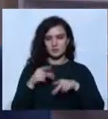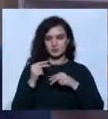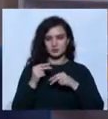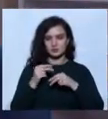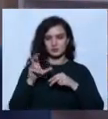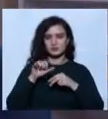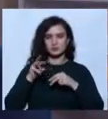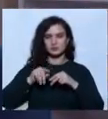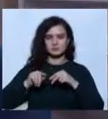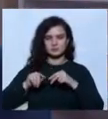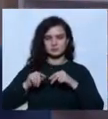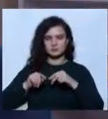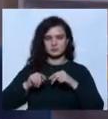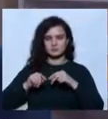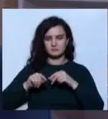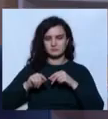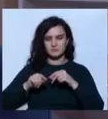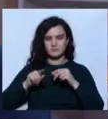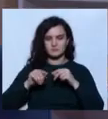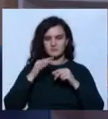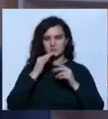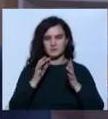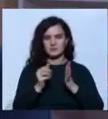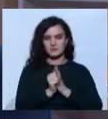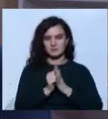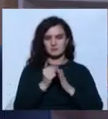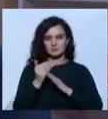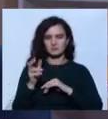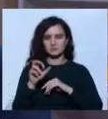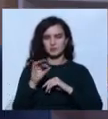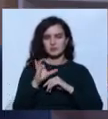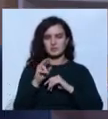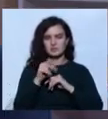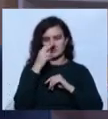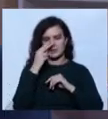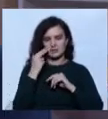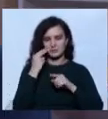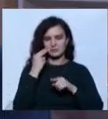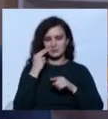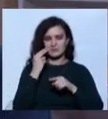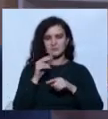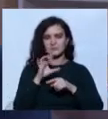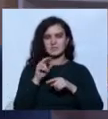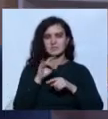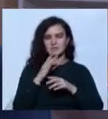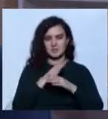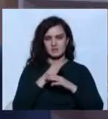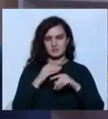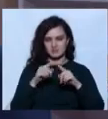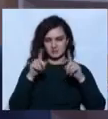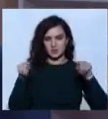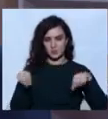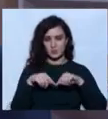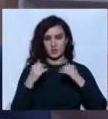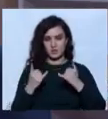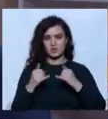Jim sneaks away, and he's captured by Long John Silver and the pirates. Silver has the map now, and